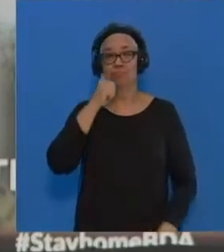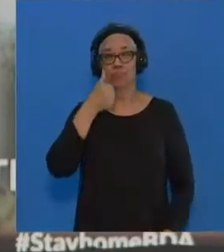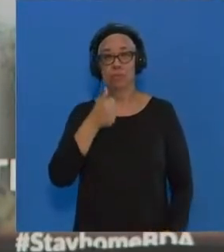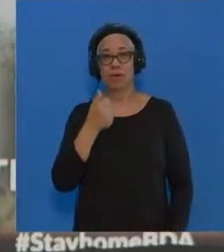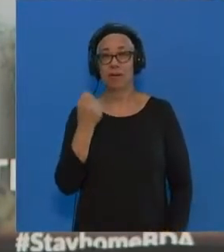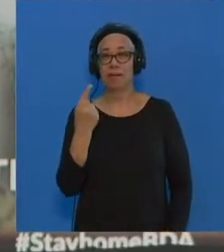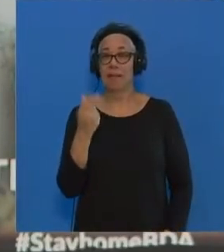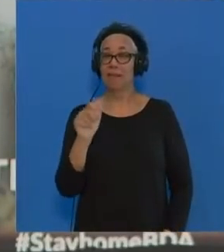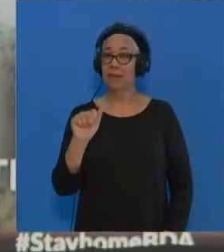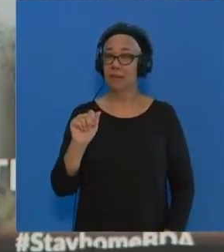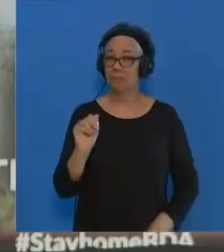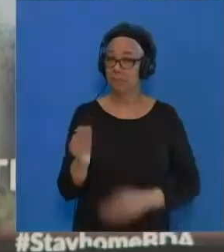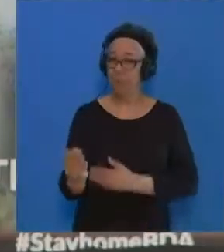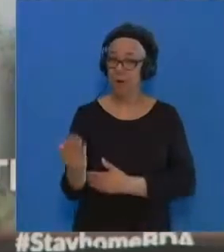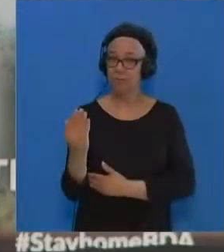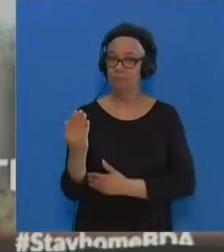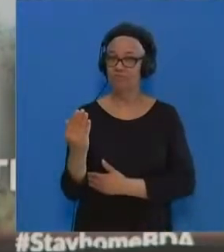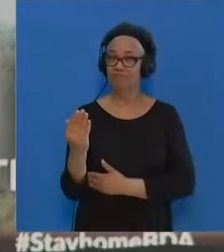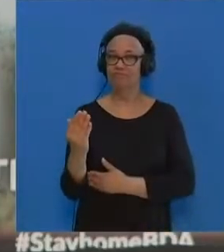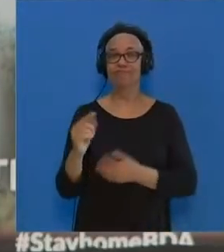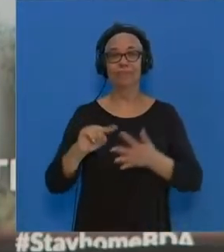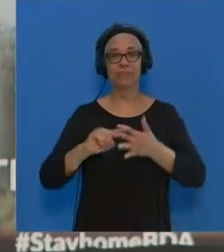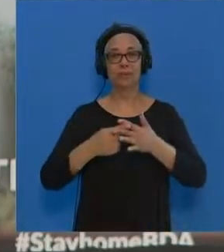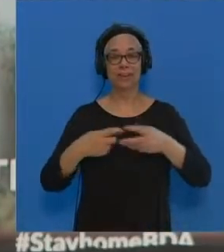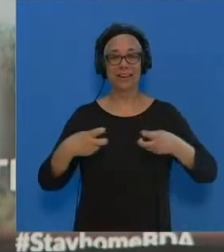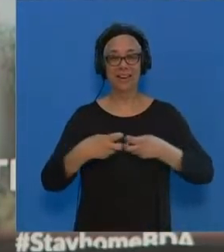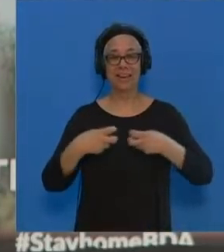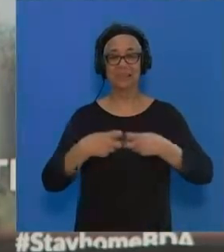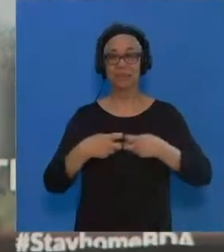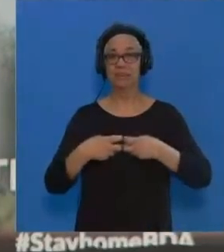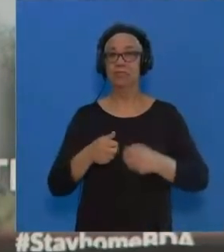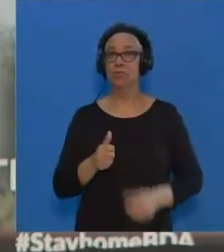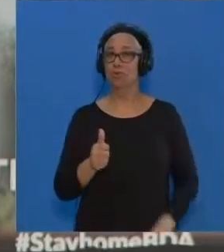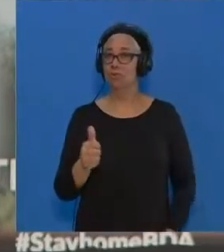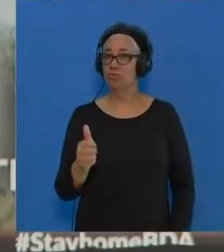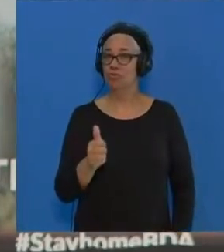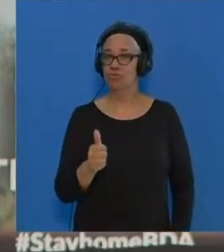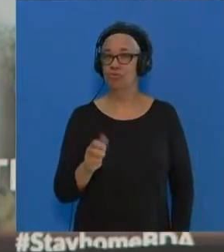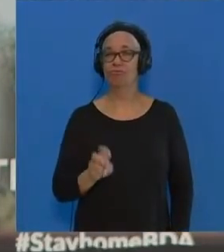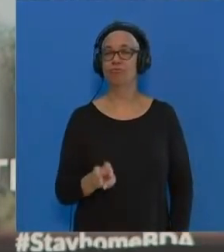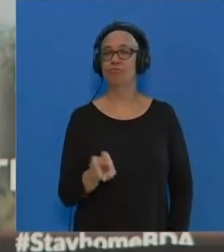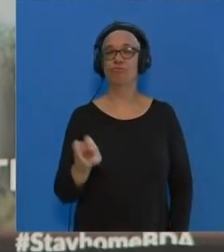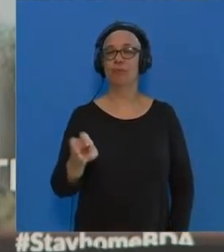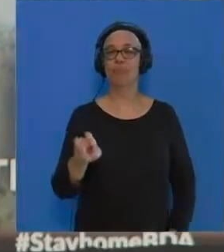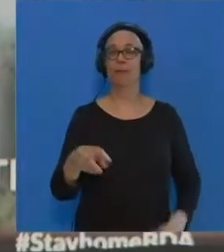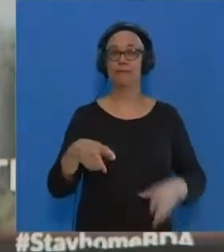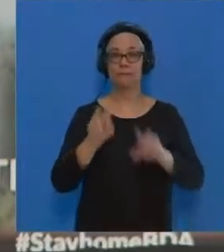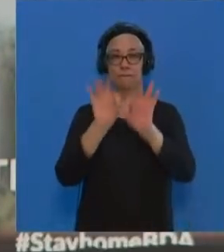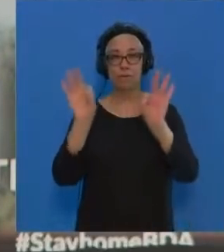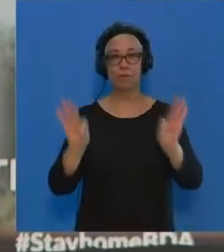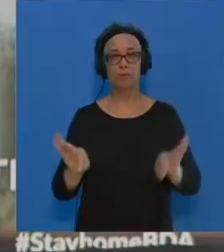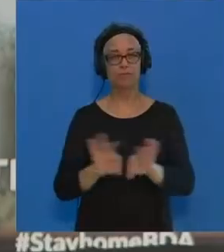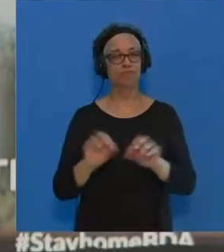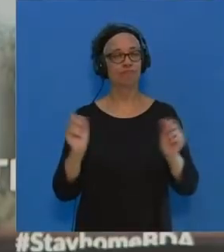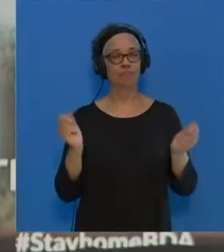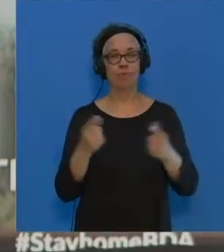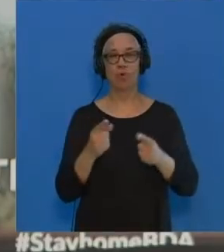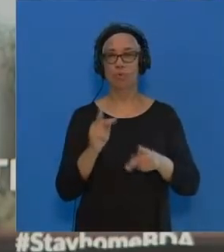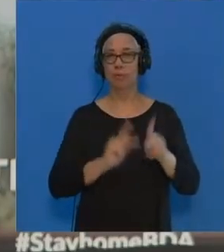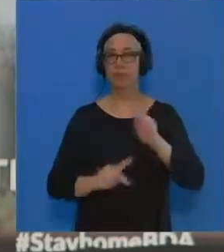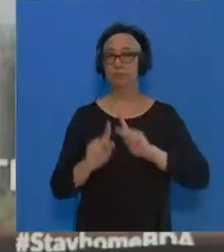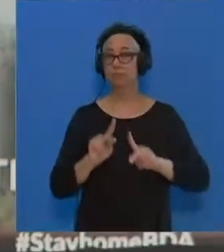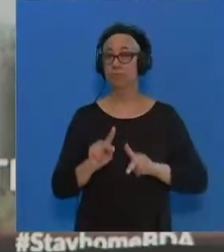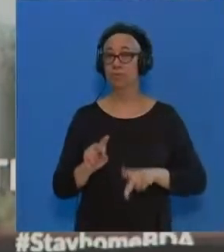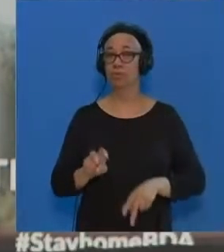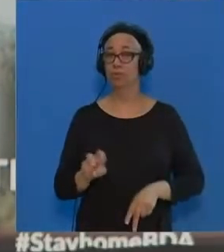its own electronic travel authorization form for all travelers to Bermuda, and the Minister of Health will certainly